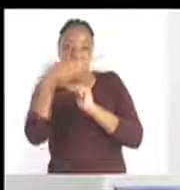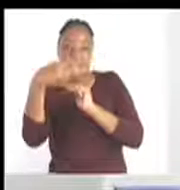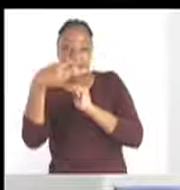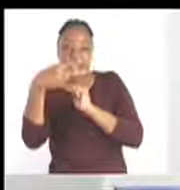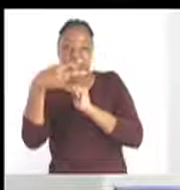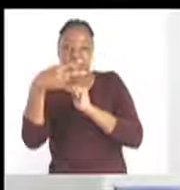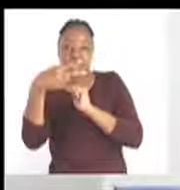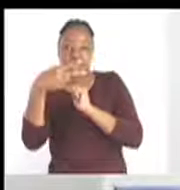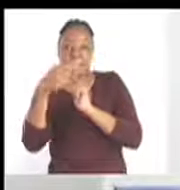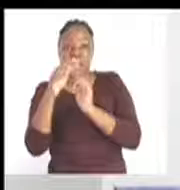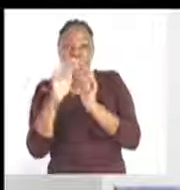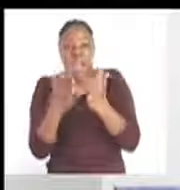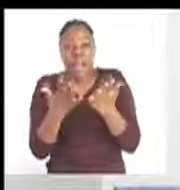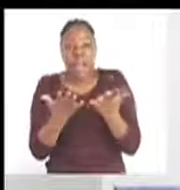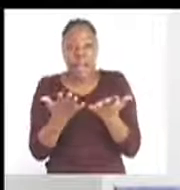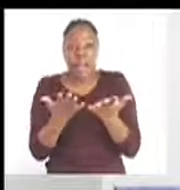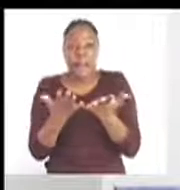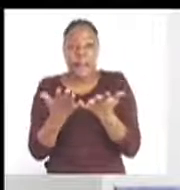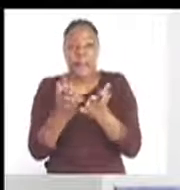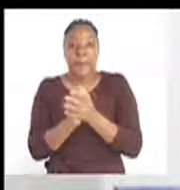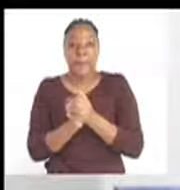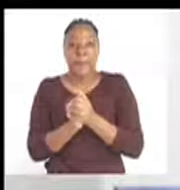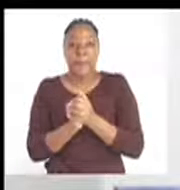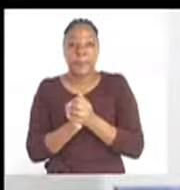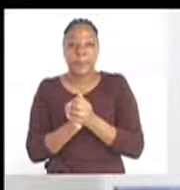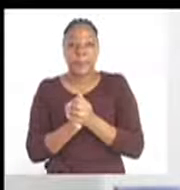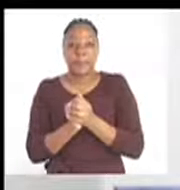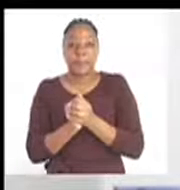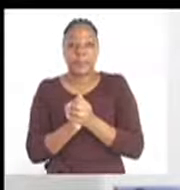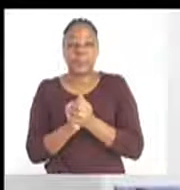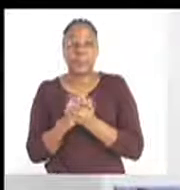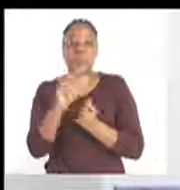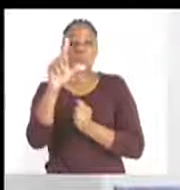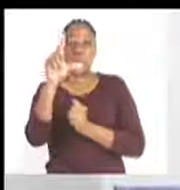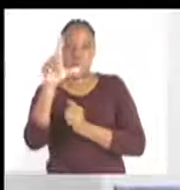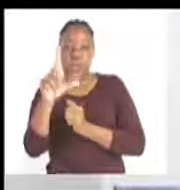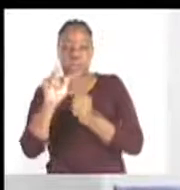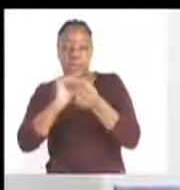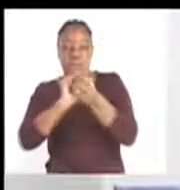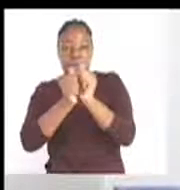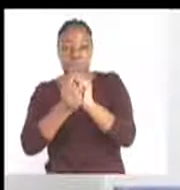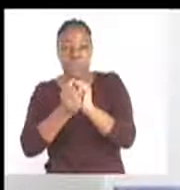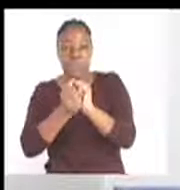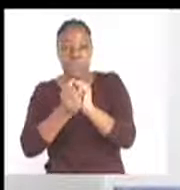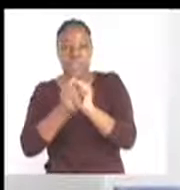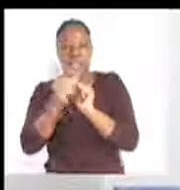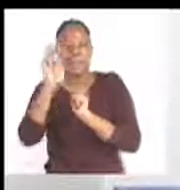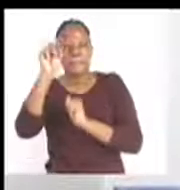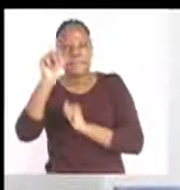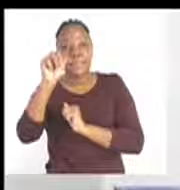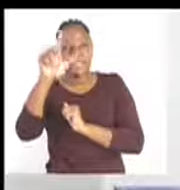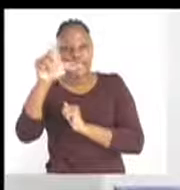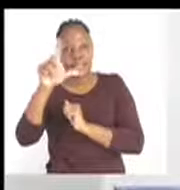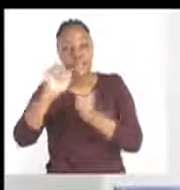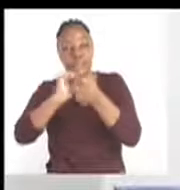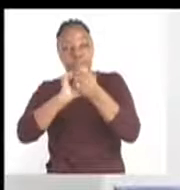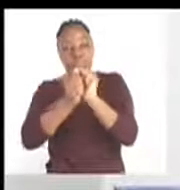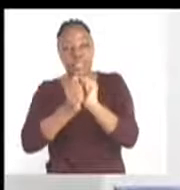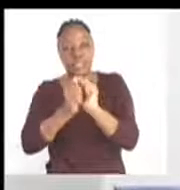convert or to change it to liters. Remember, we have